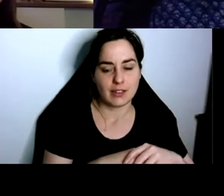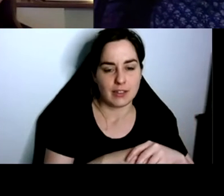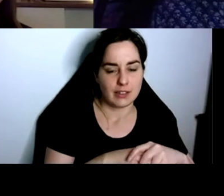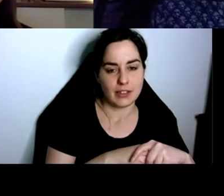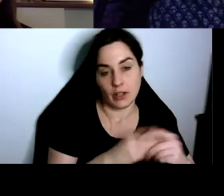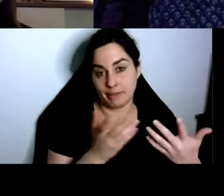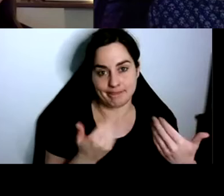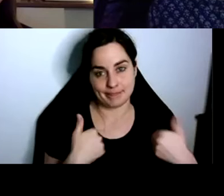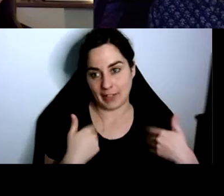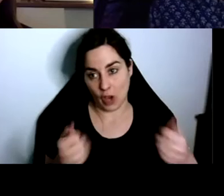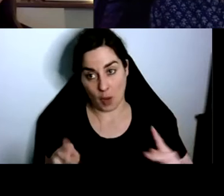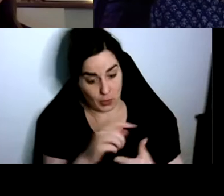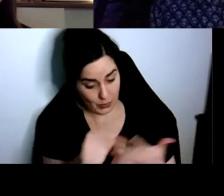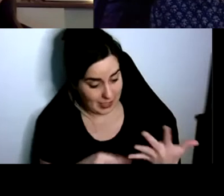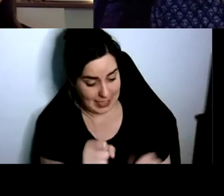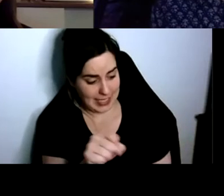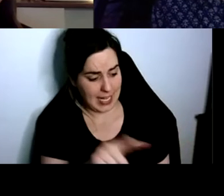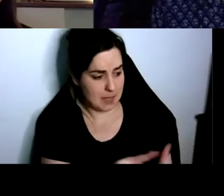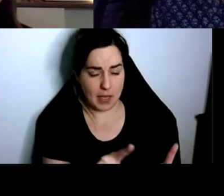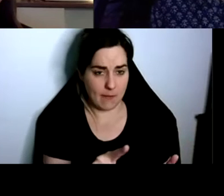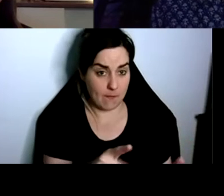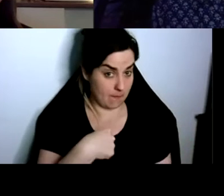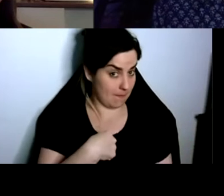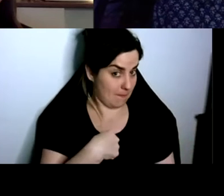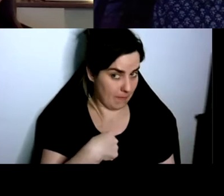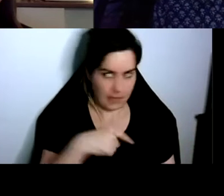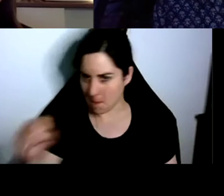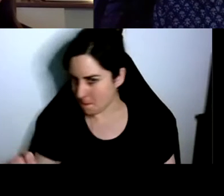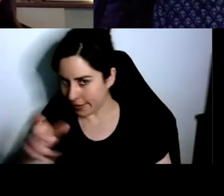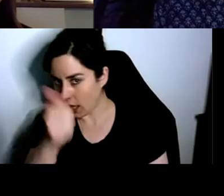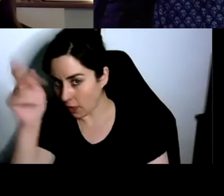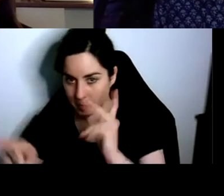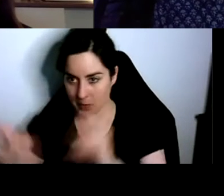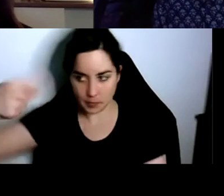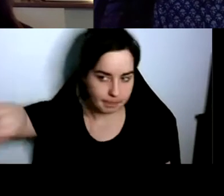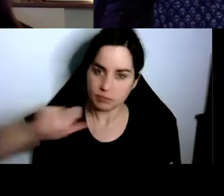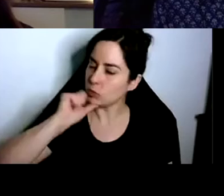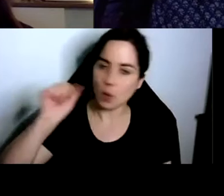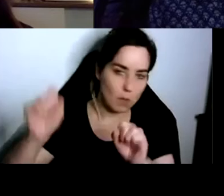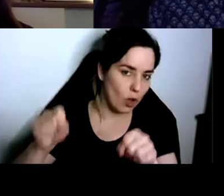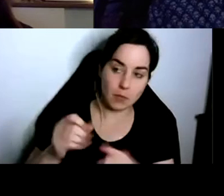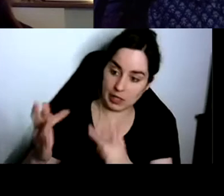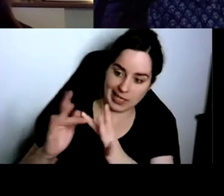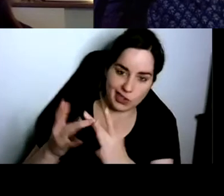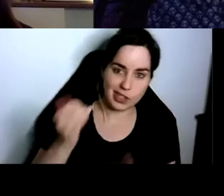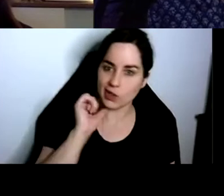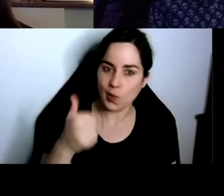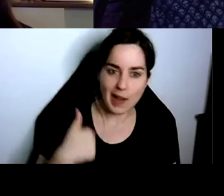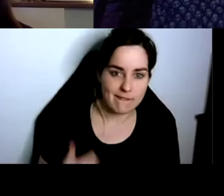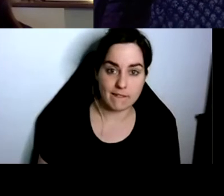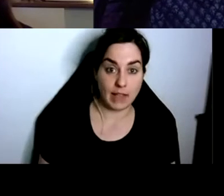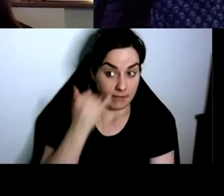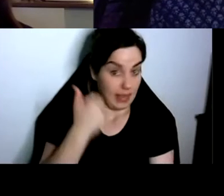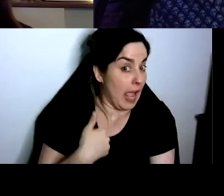opportunities, but the reality is that for a lot of people those opportunities aren't possible. They don't have internet, and if they're lucky enough to have a home,